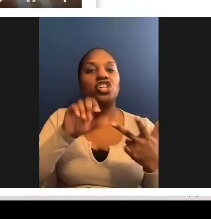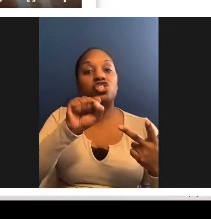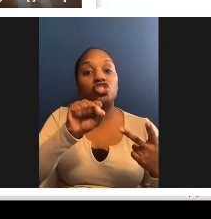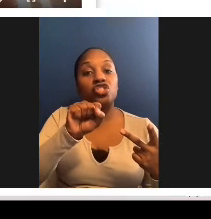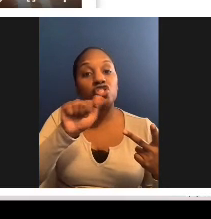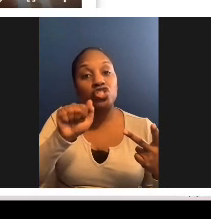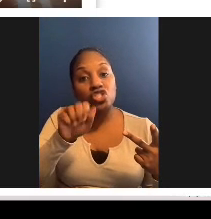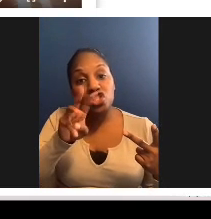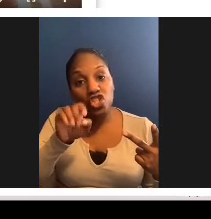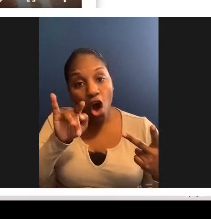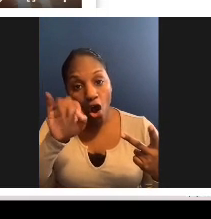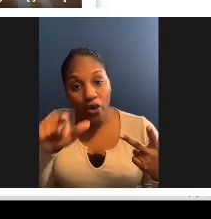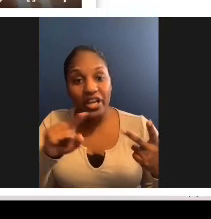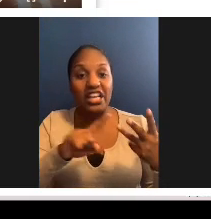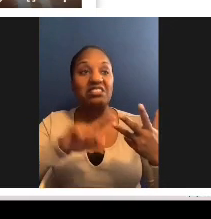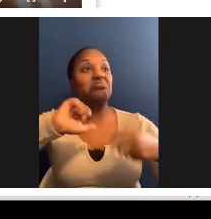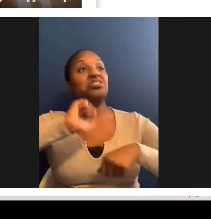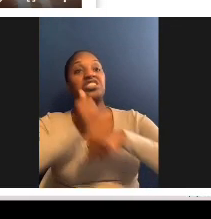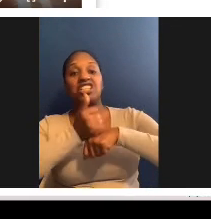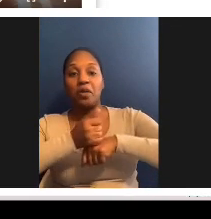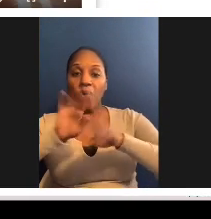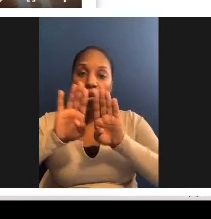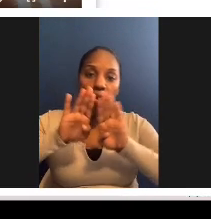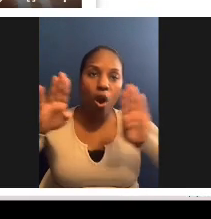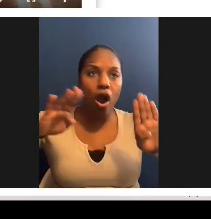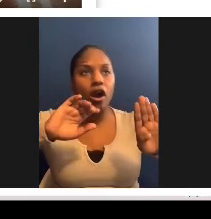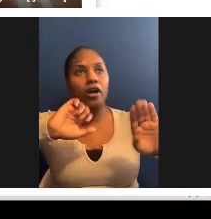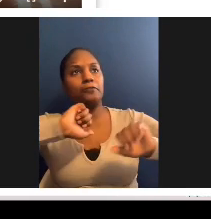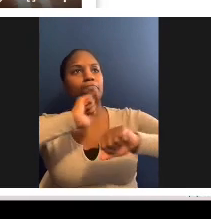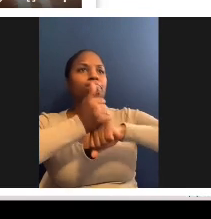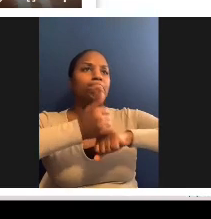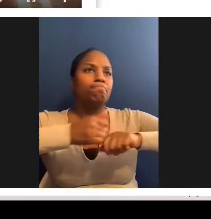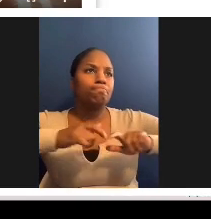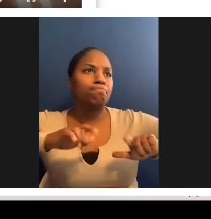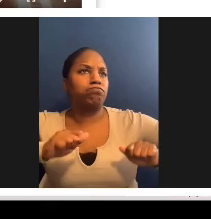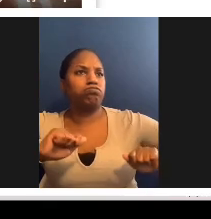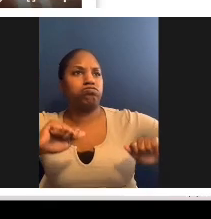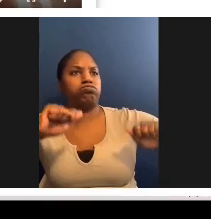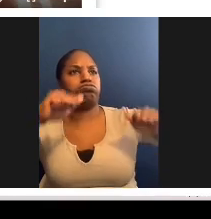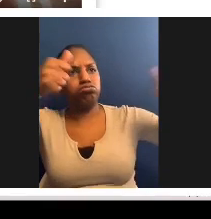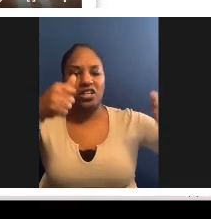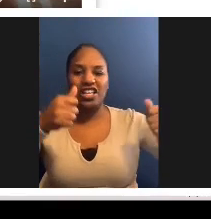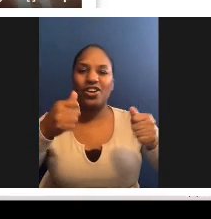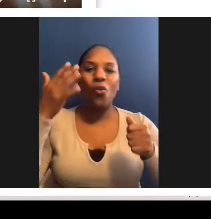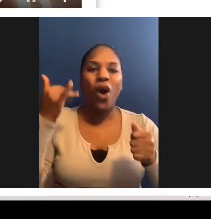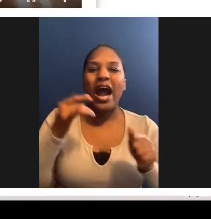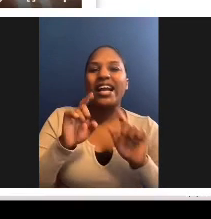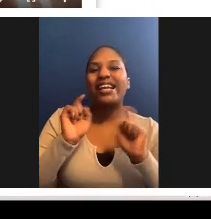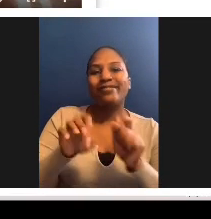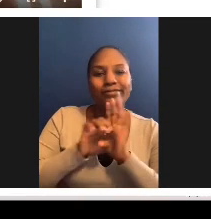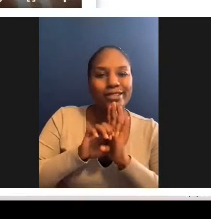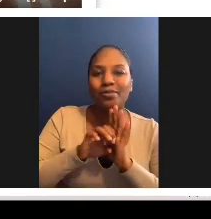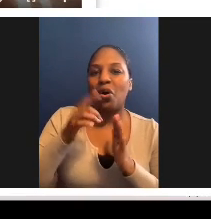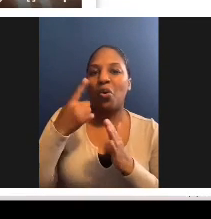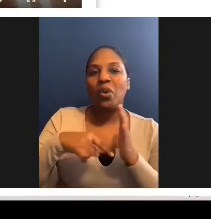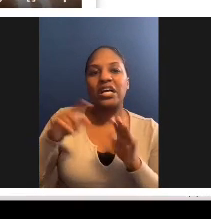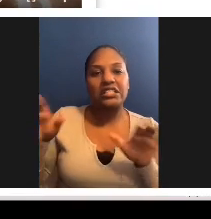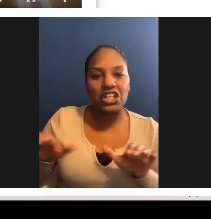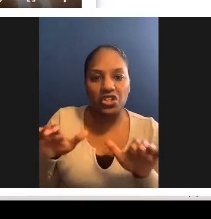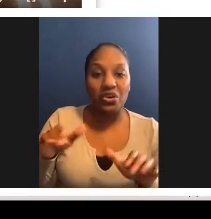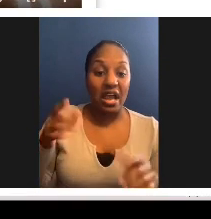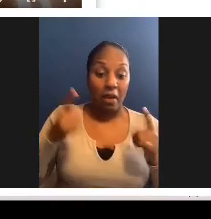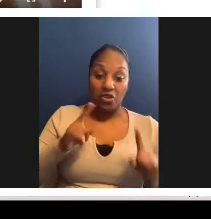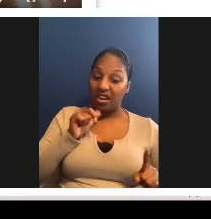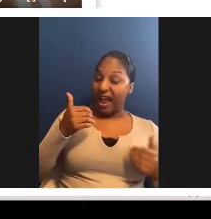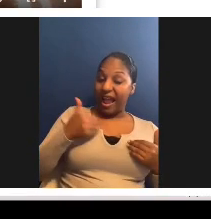and erecting a wall to show the kids some of the things that they may do. So if you didn't have a carpentry class within your high school or